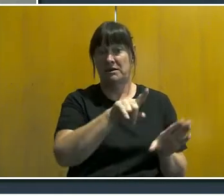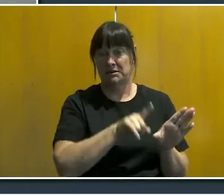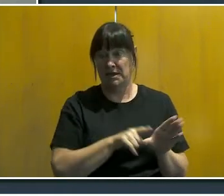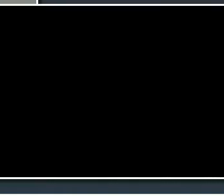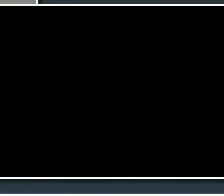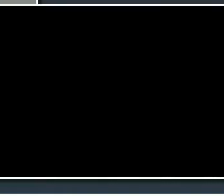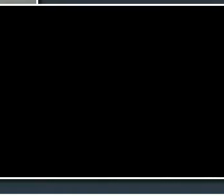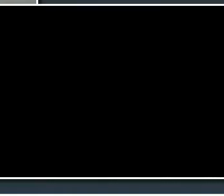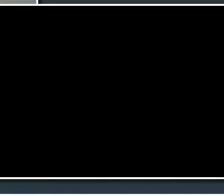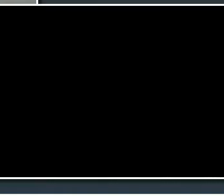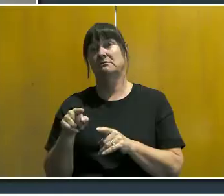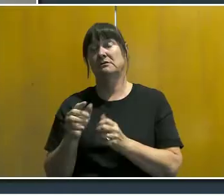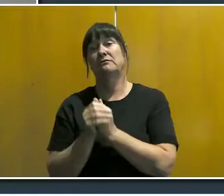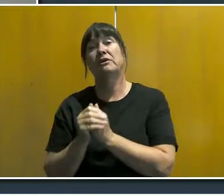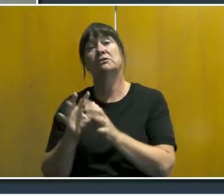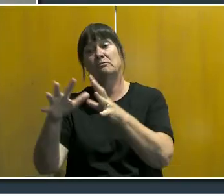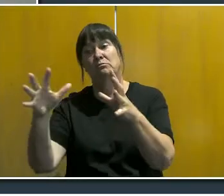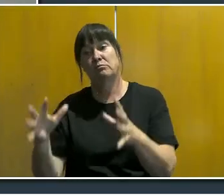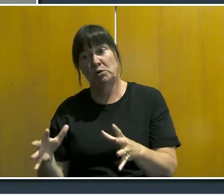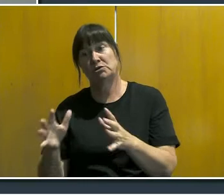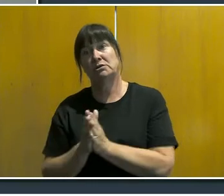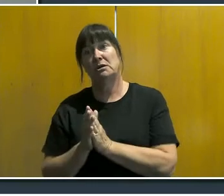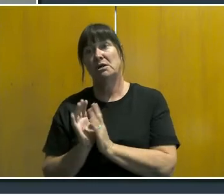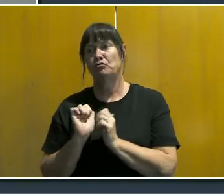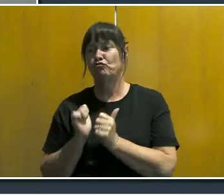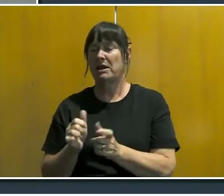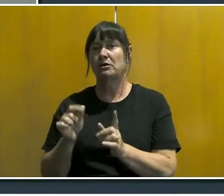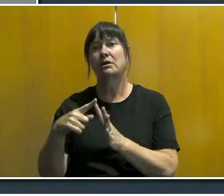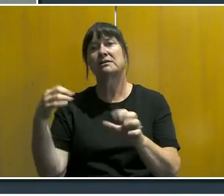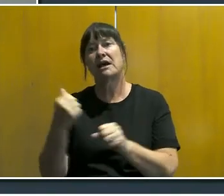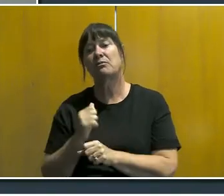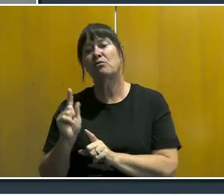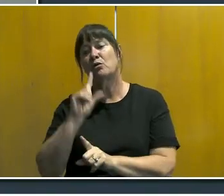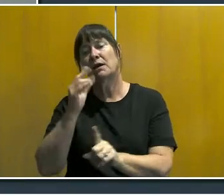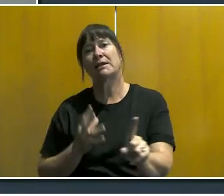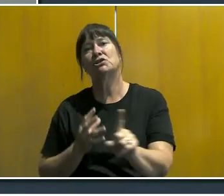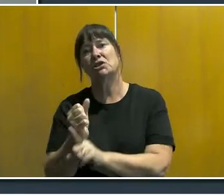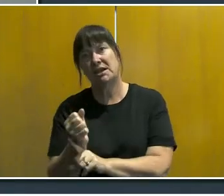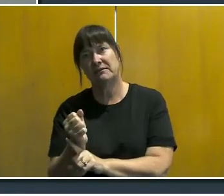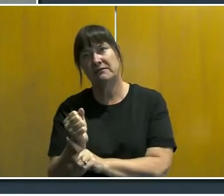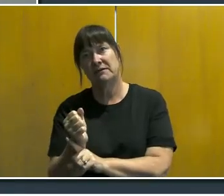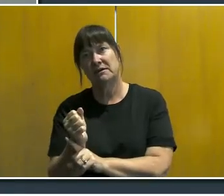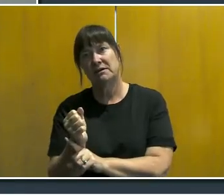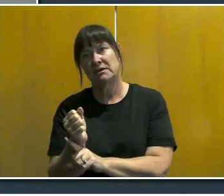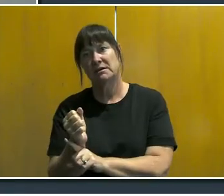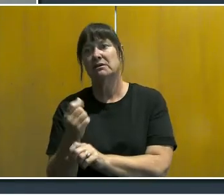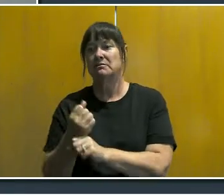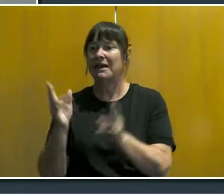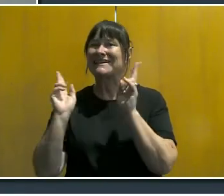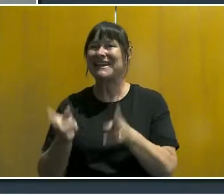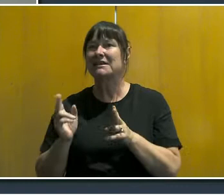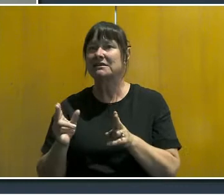Further, urban restoration planting of this style will be needed to increase the area of urban forest dominated by Indigenous